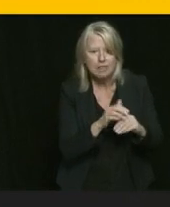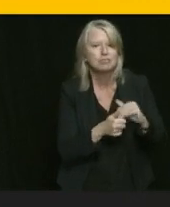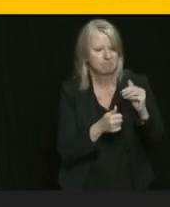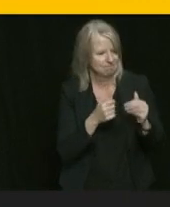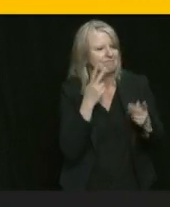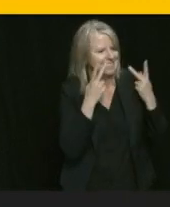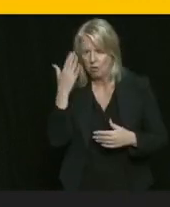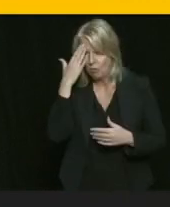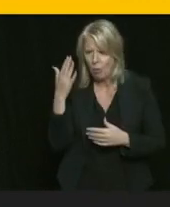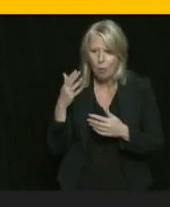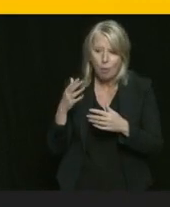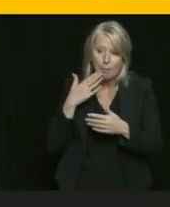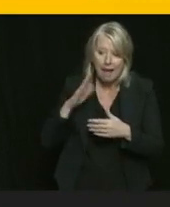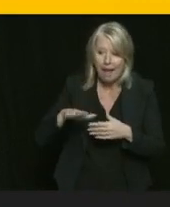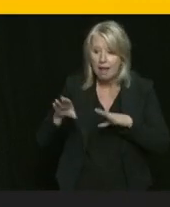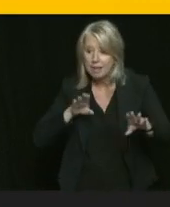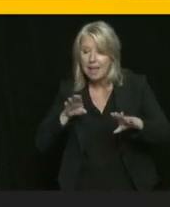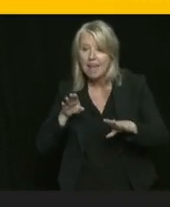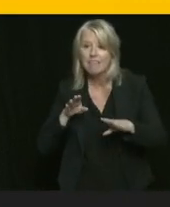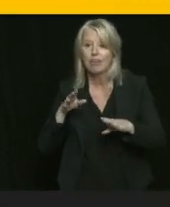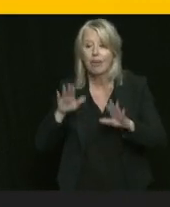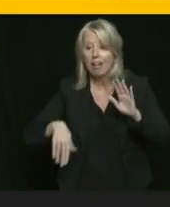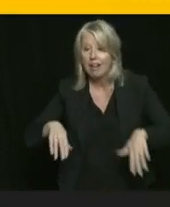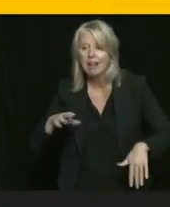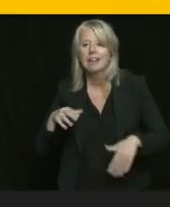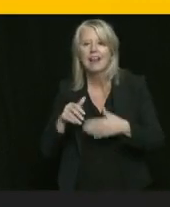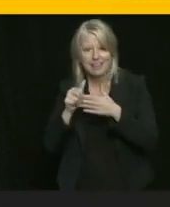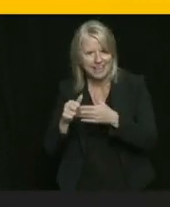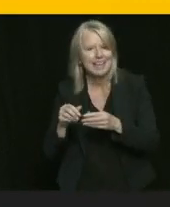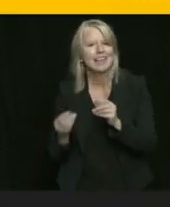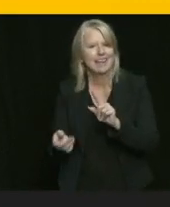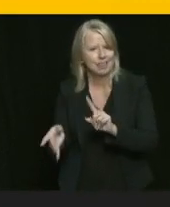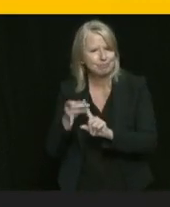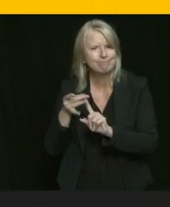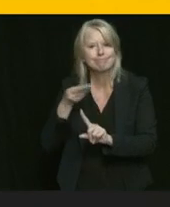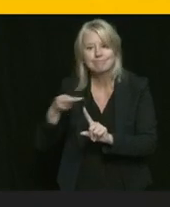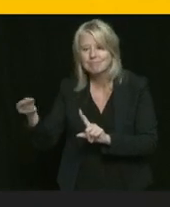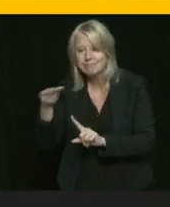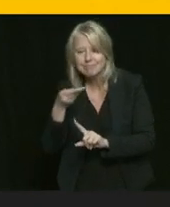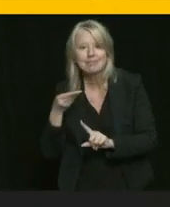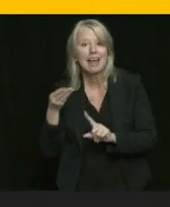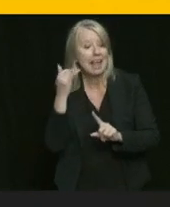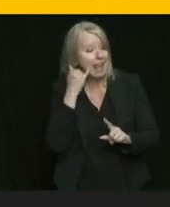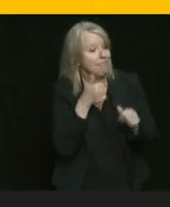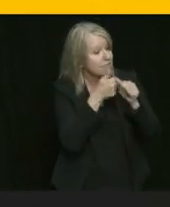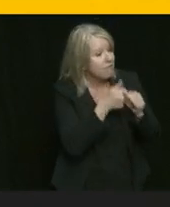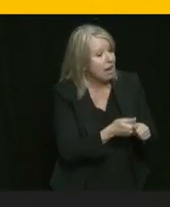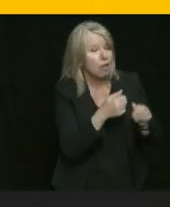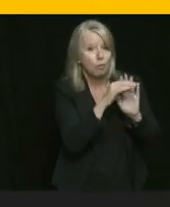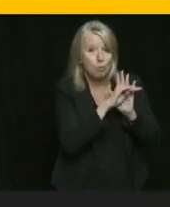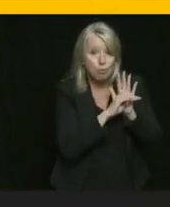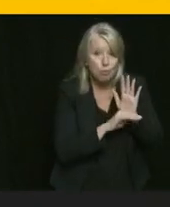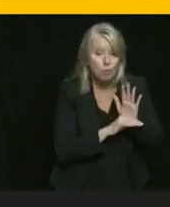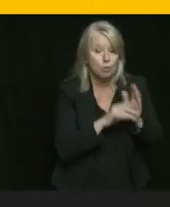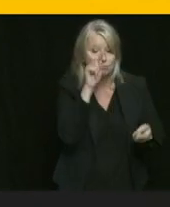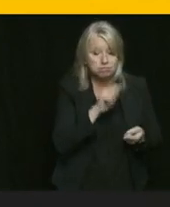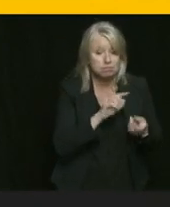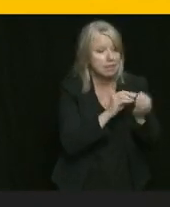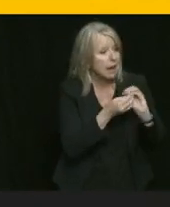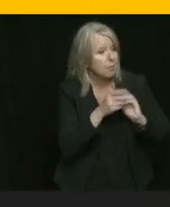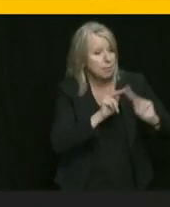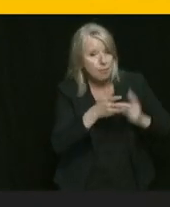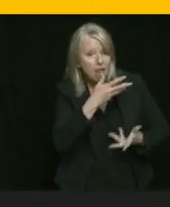better outcomes. But we know what when people actually do follow instructions and manage to reduce their contacts and do